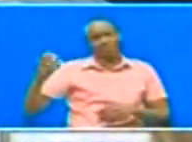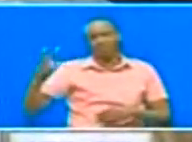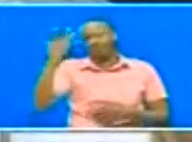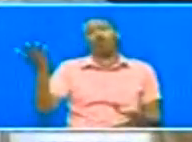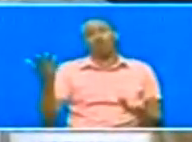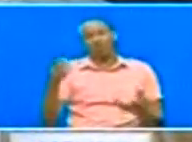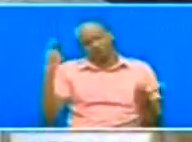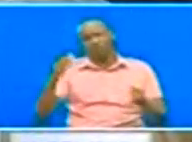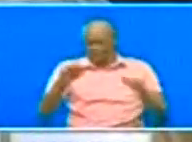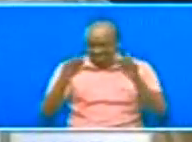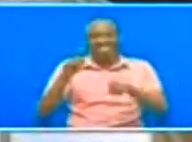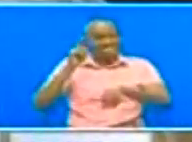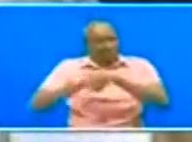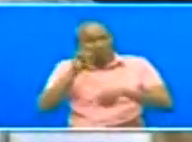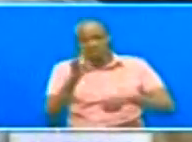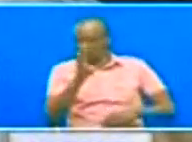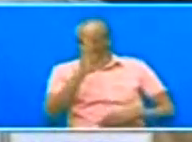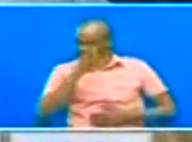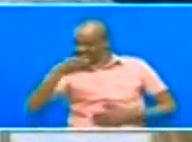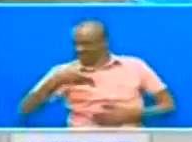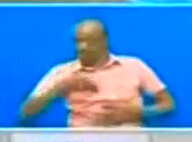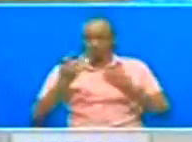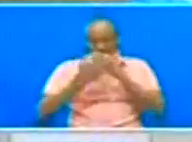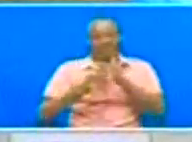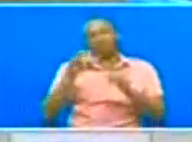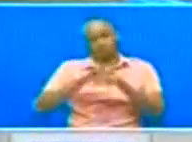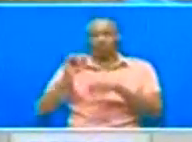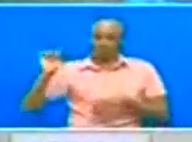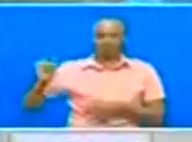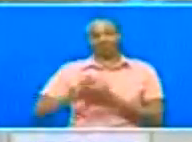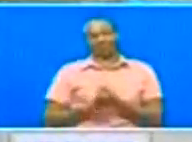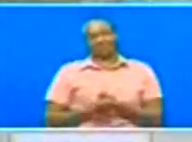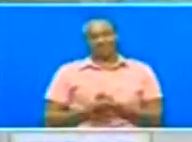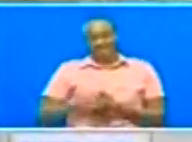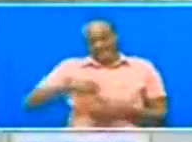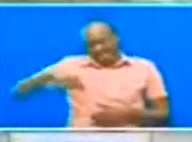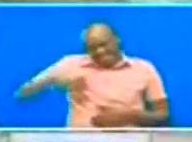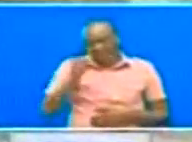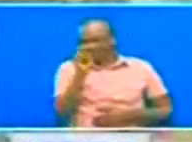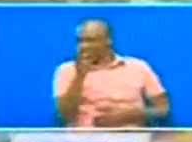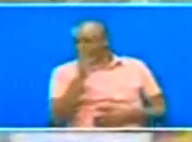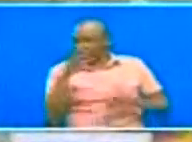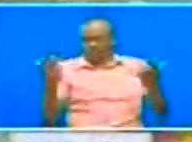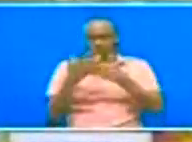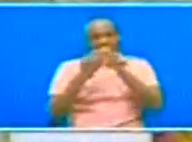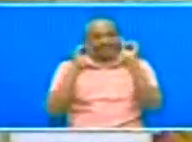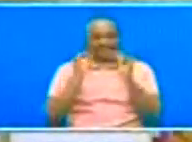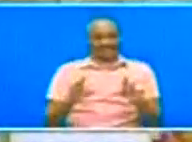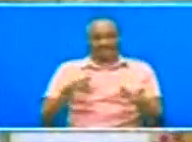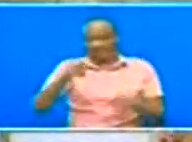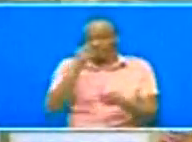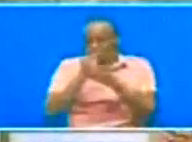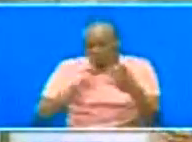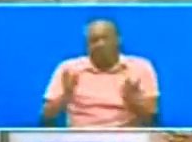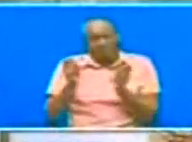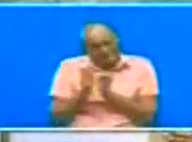you should not ring the bell again until you see water or blood. Ruth did not see any water or blood, and so she